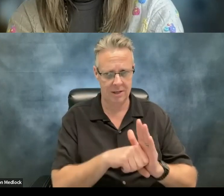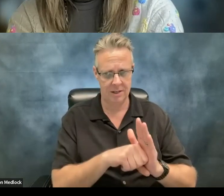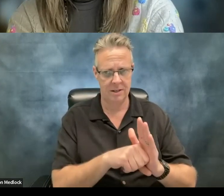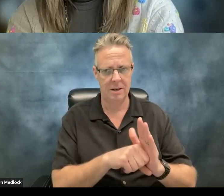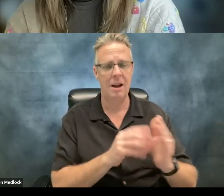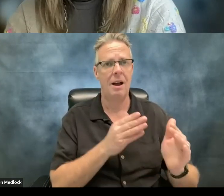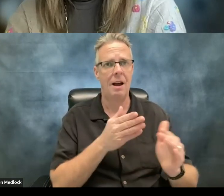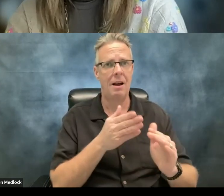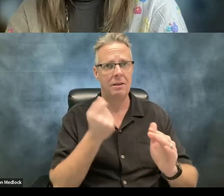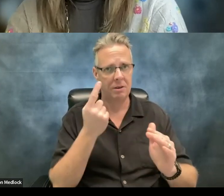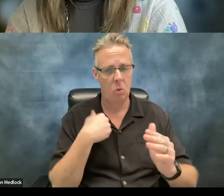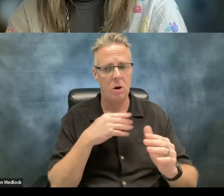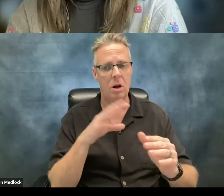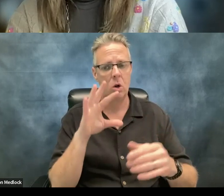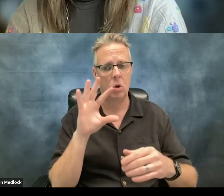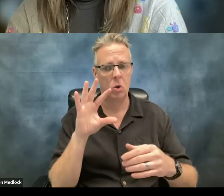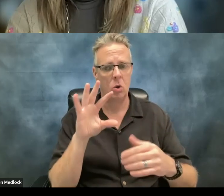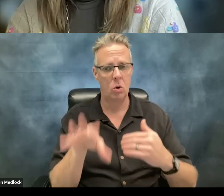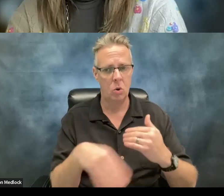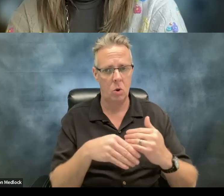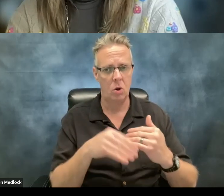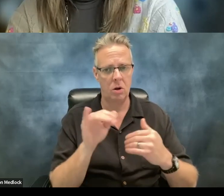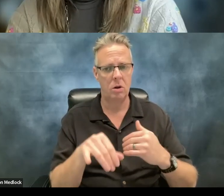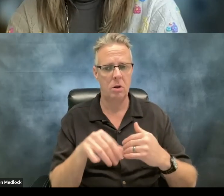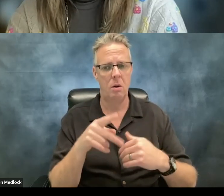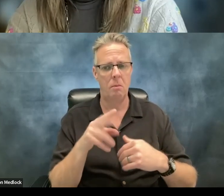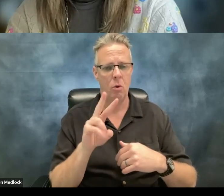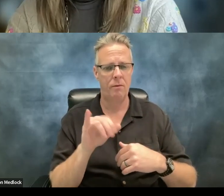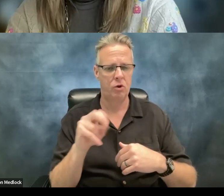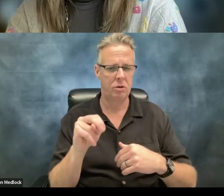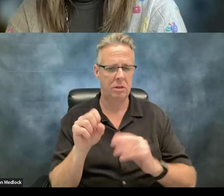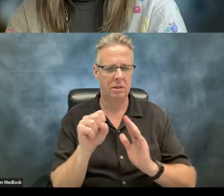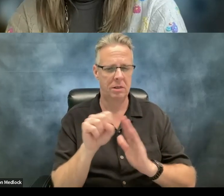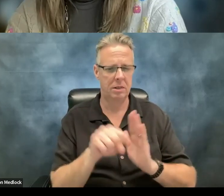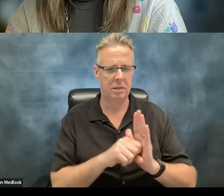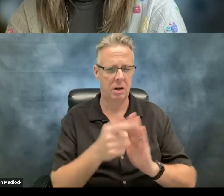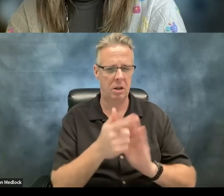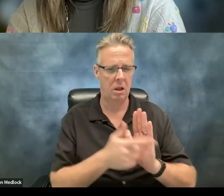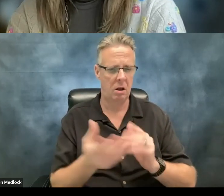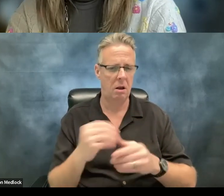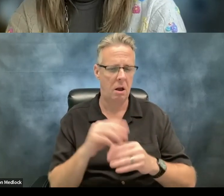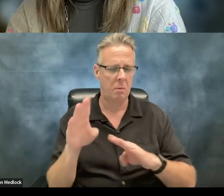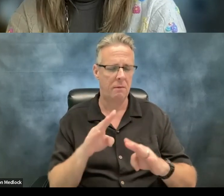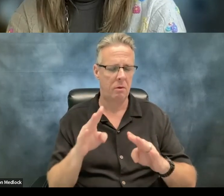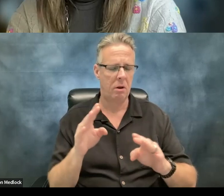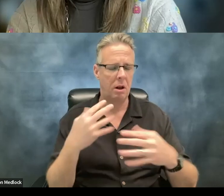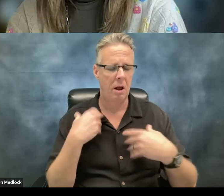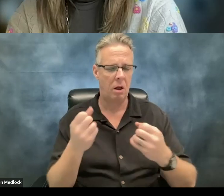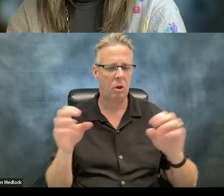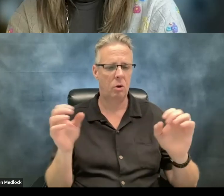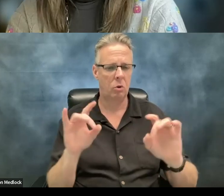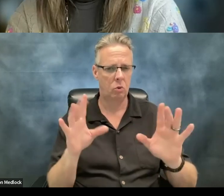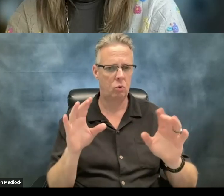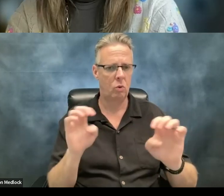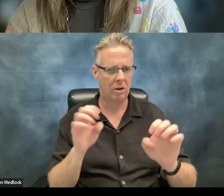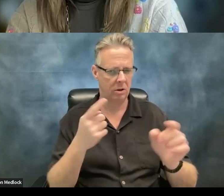after we included the provision in our state law that included behavioral health crisis services as emergency